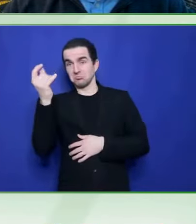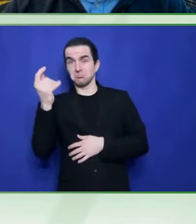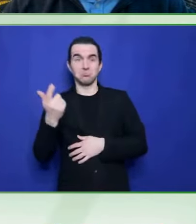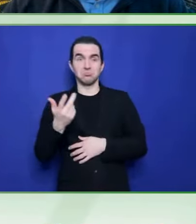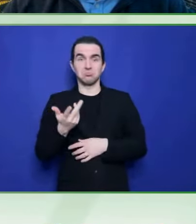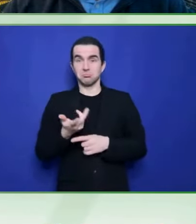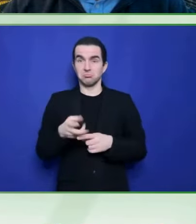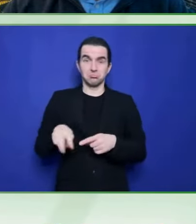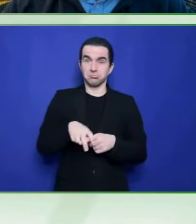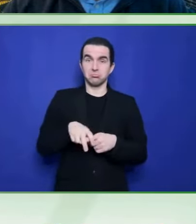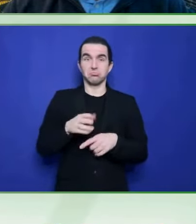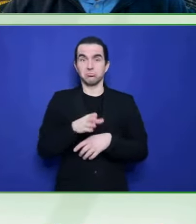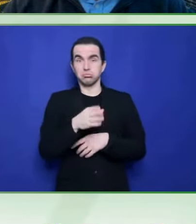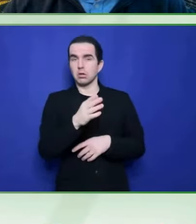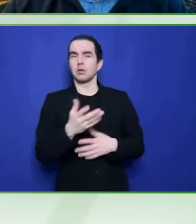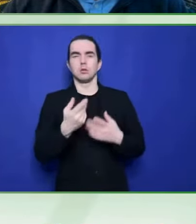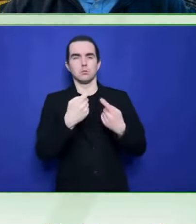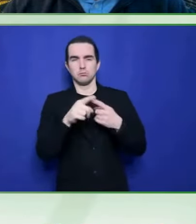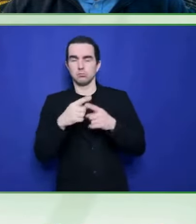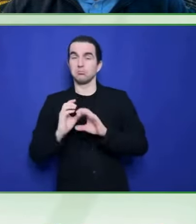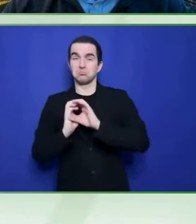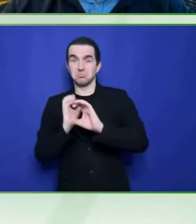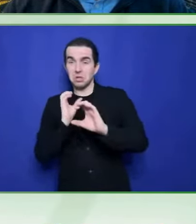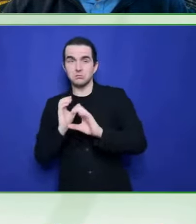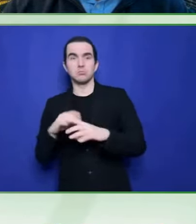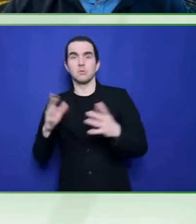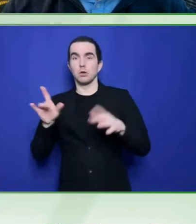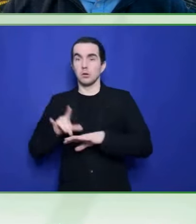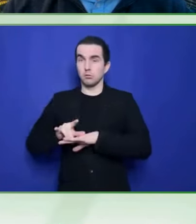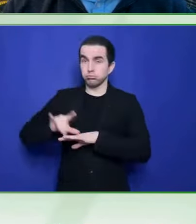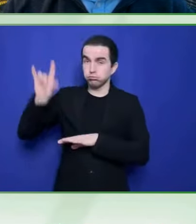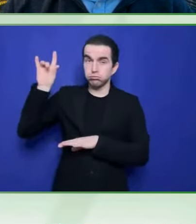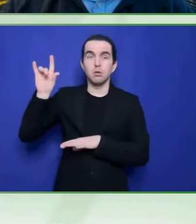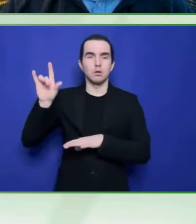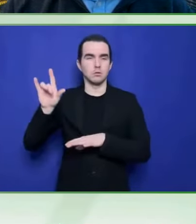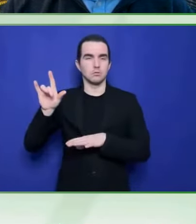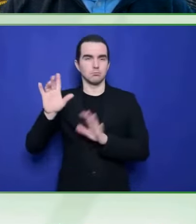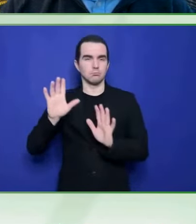physical world is expensive. And it also takes a lot of planning